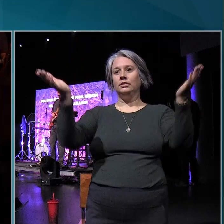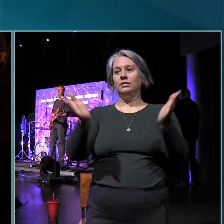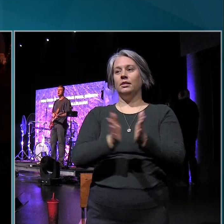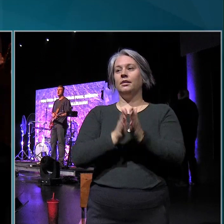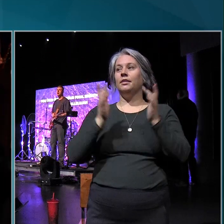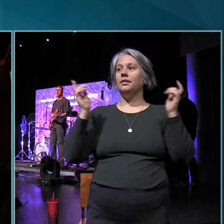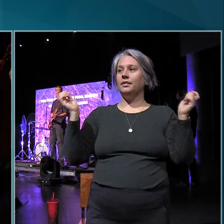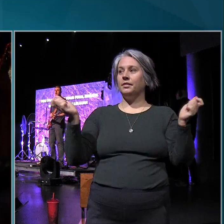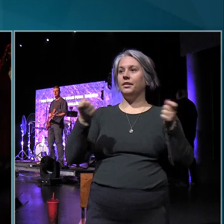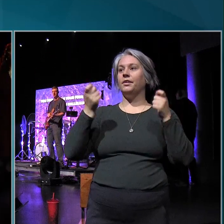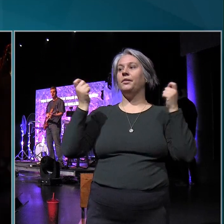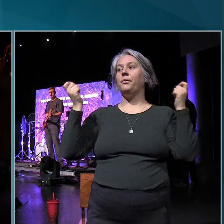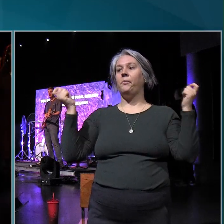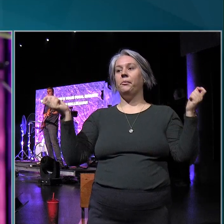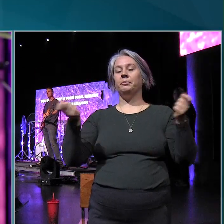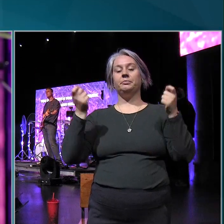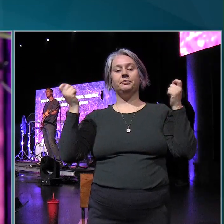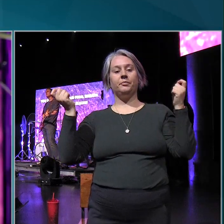hallelujah,